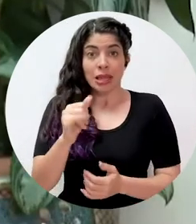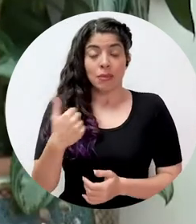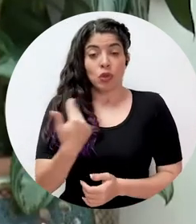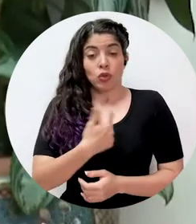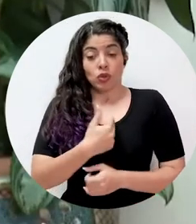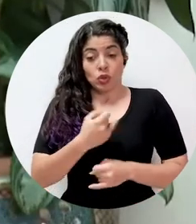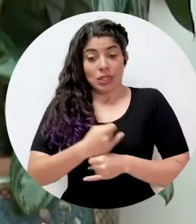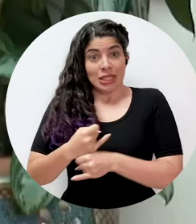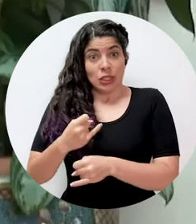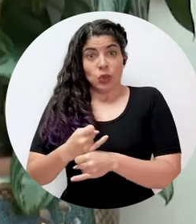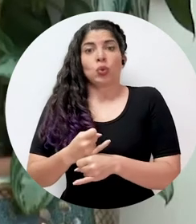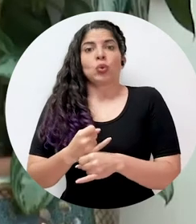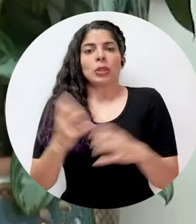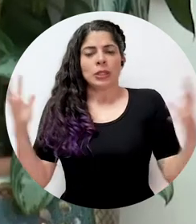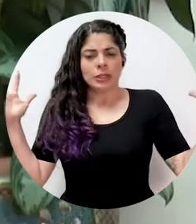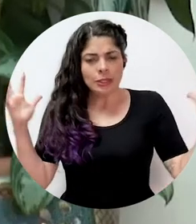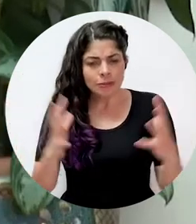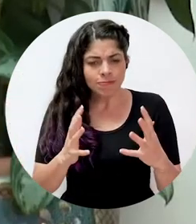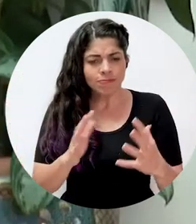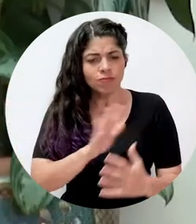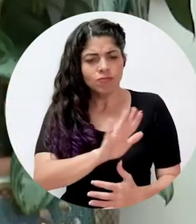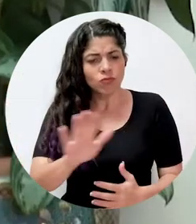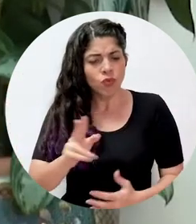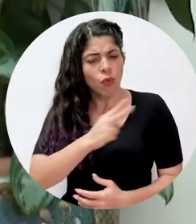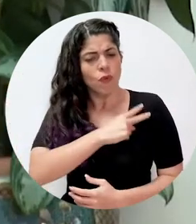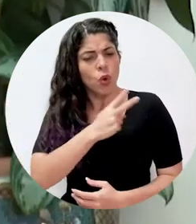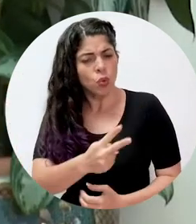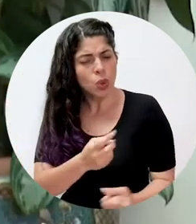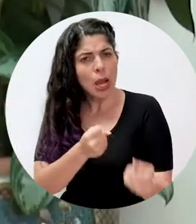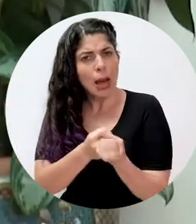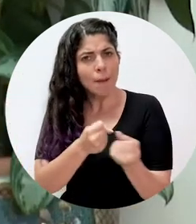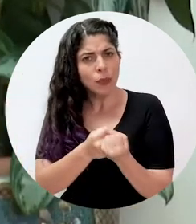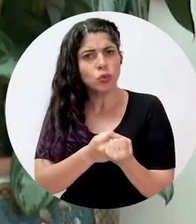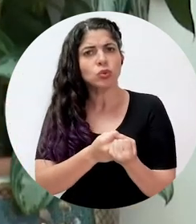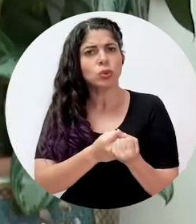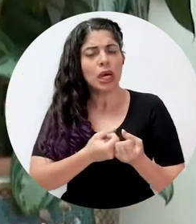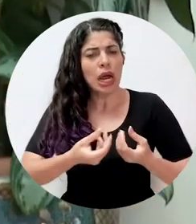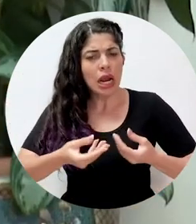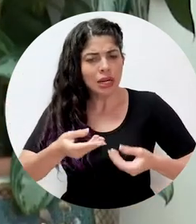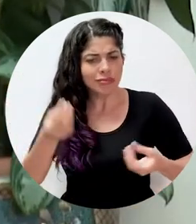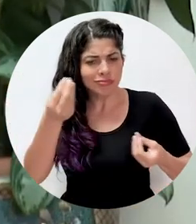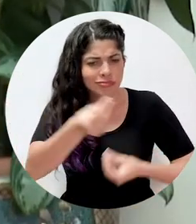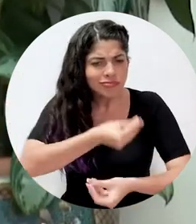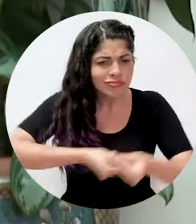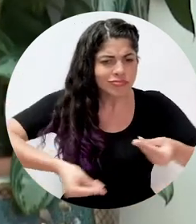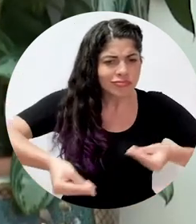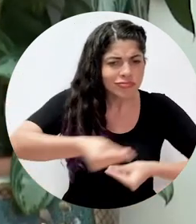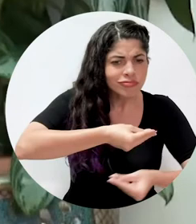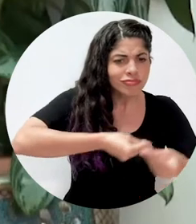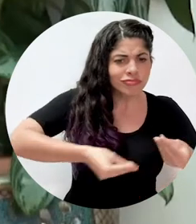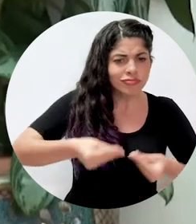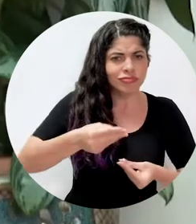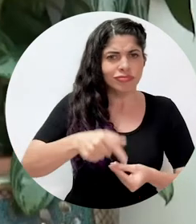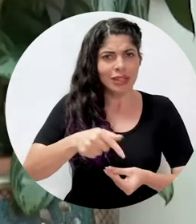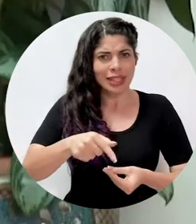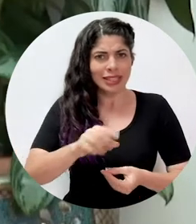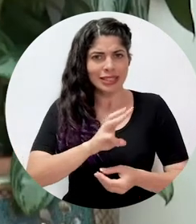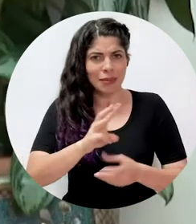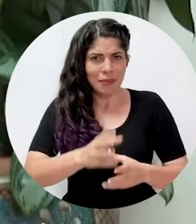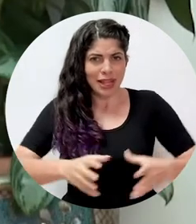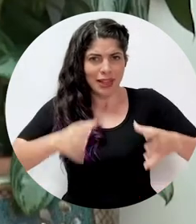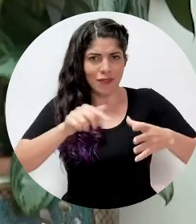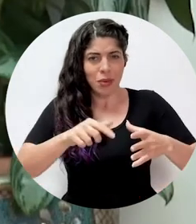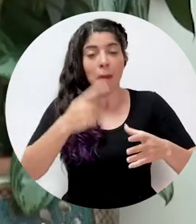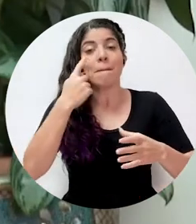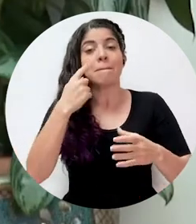our research institutions, to voluntarily contribute to the exchange platform and to support